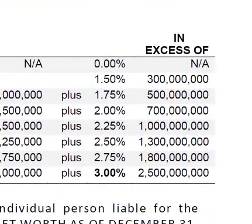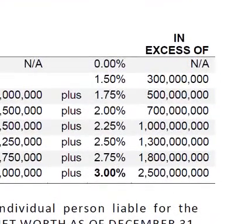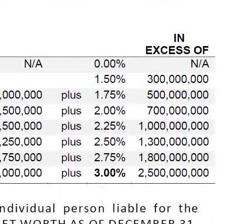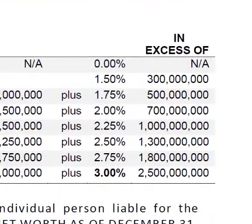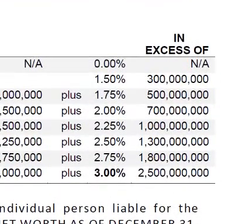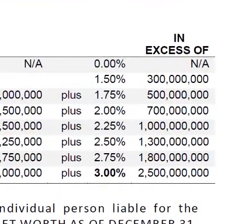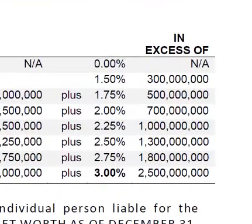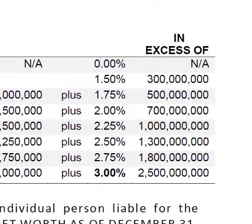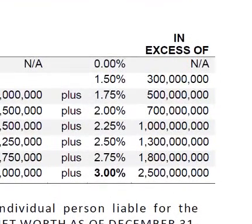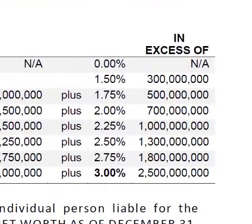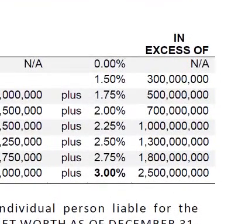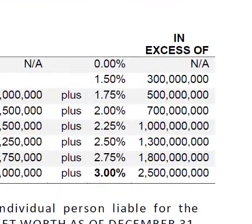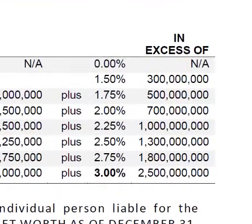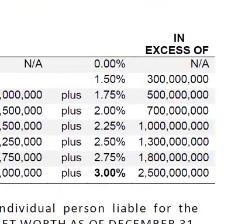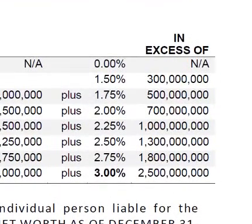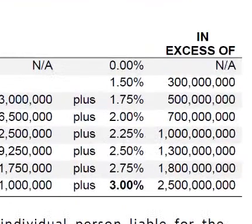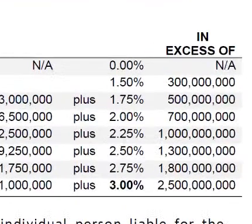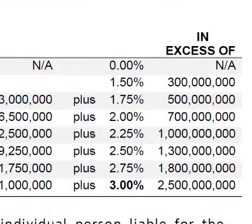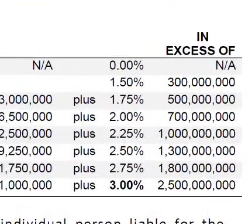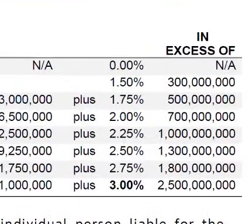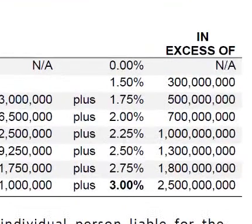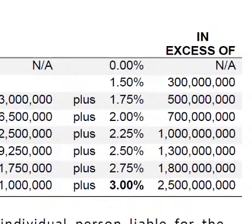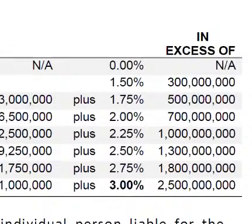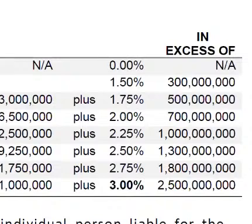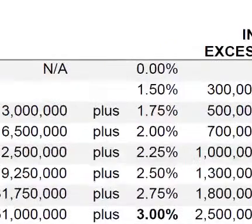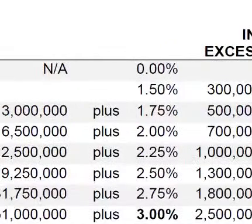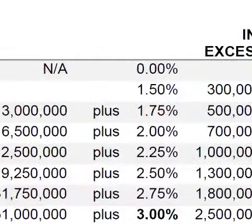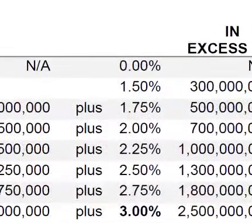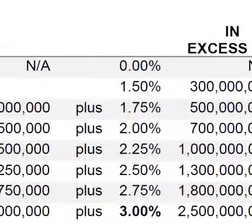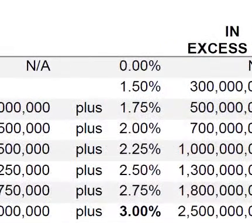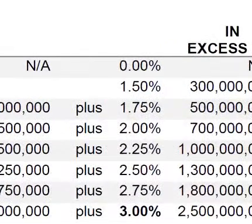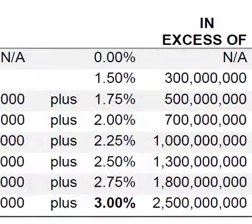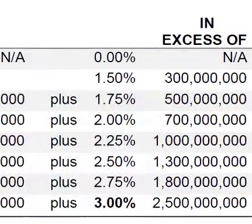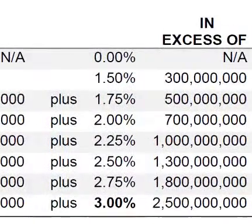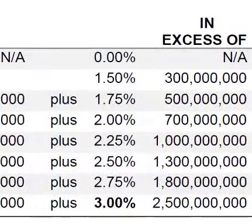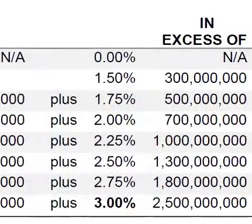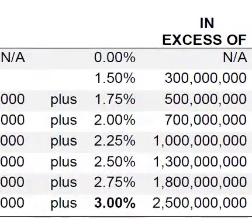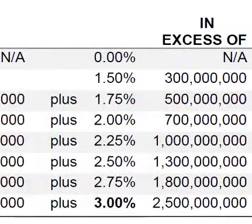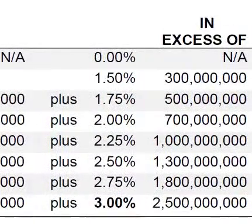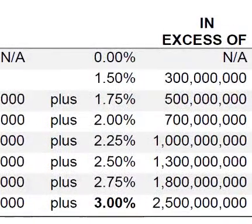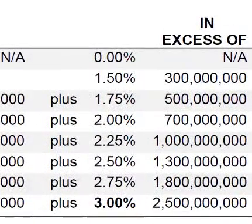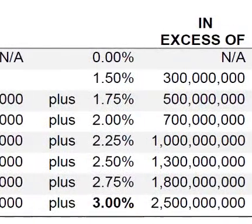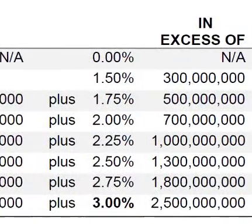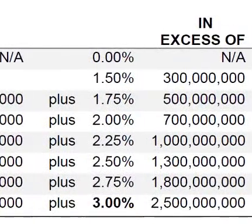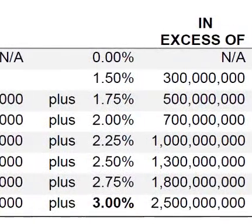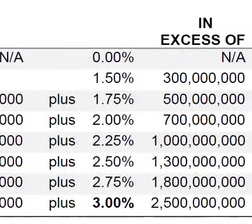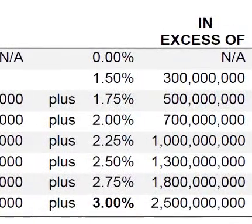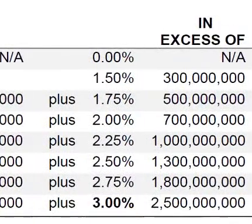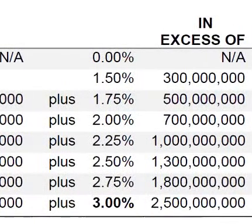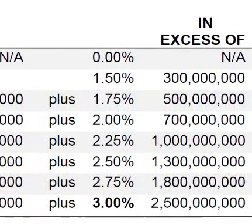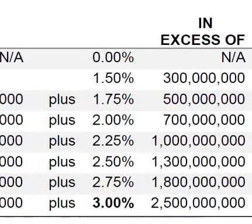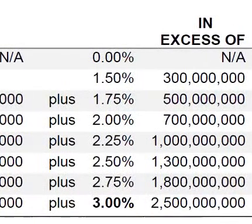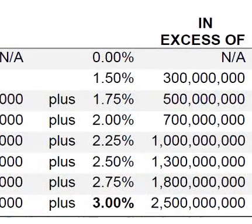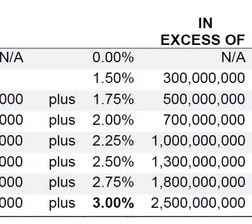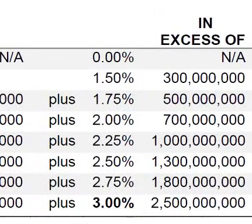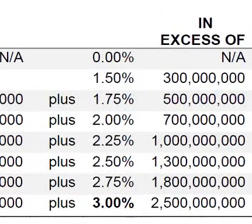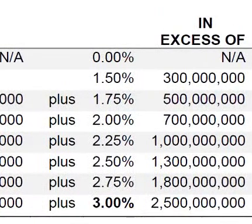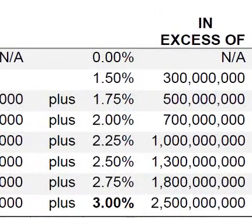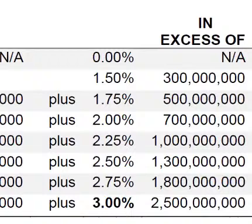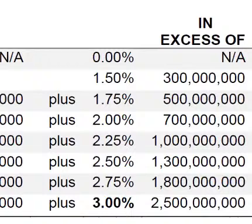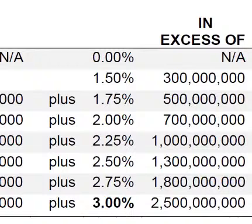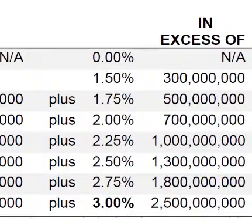this is our scale of our wealth tax rates. If I can just explain it for a few minutes.